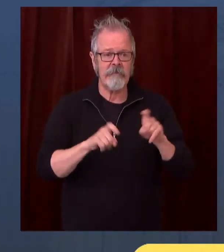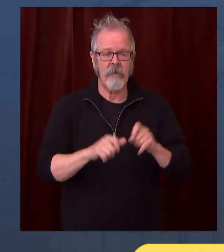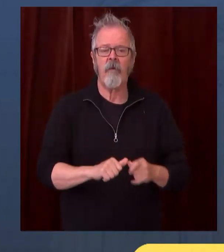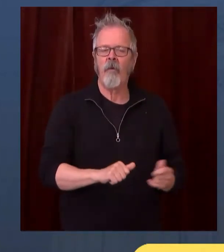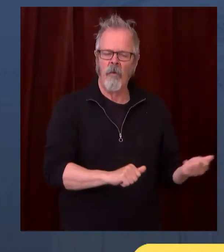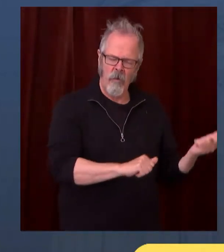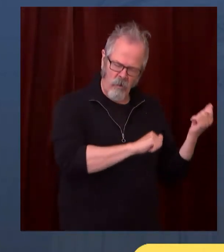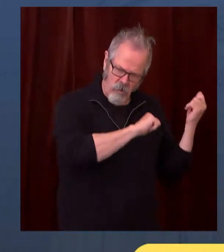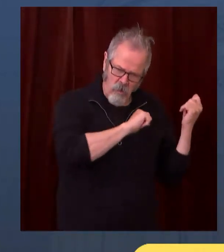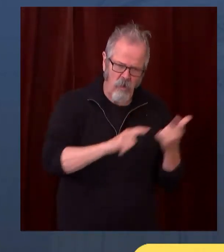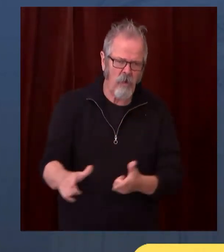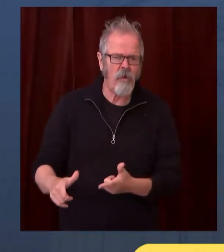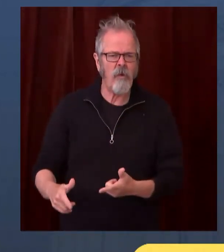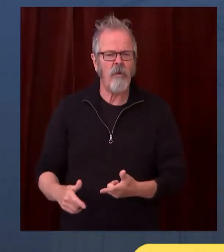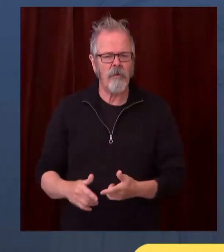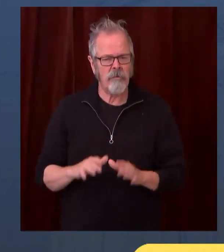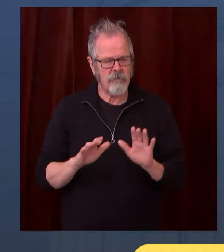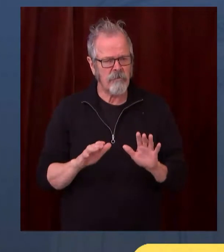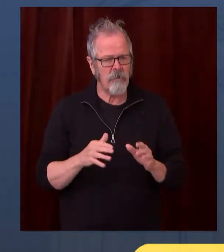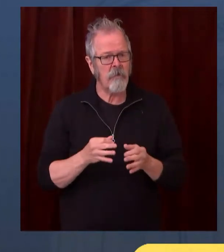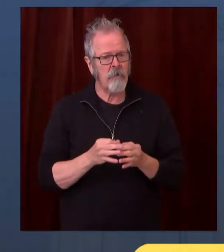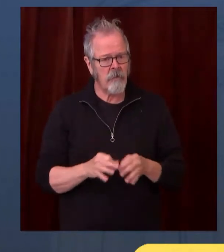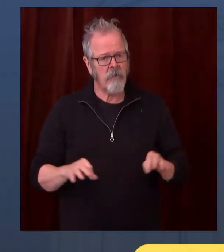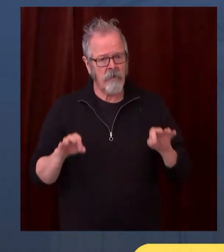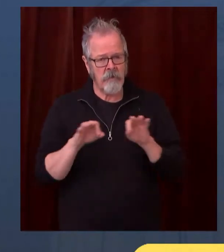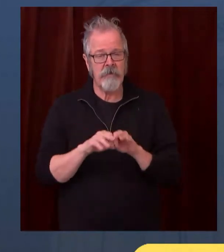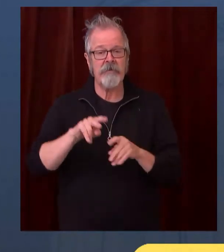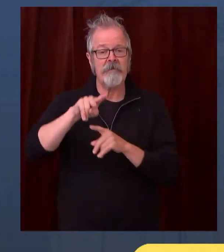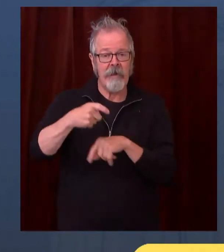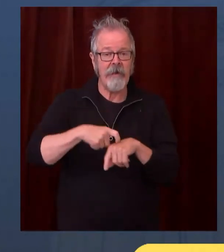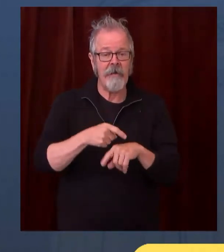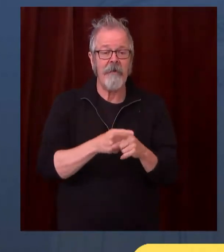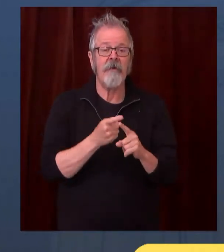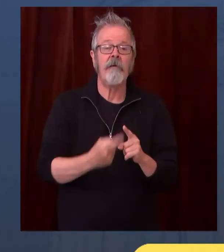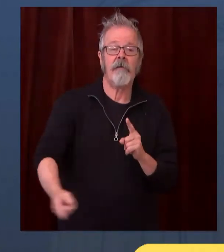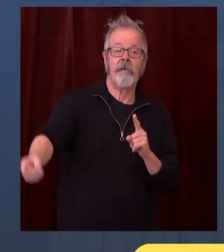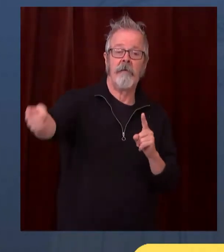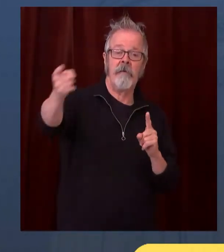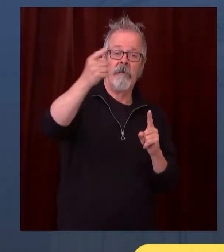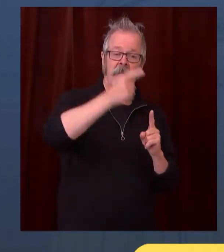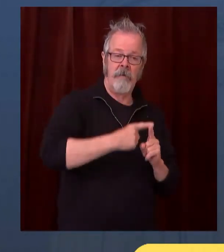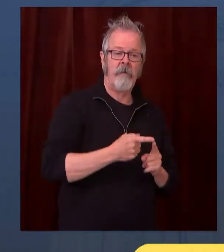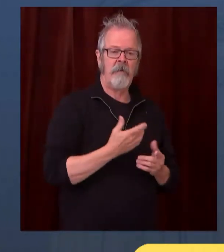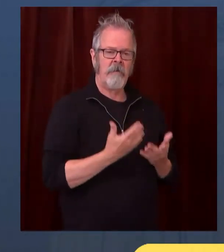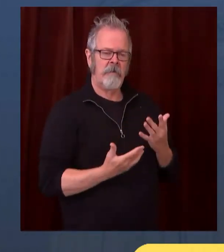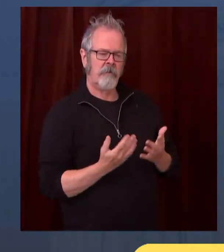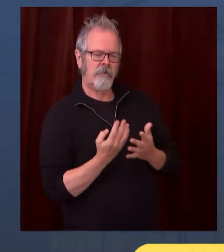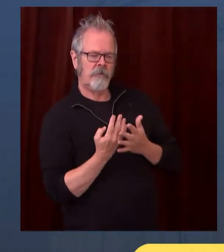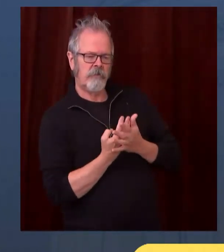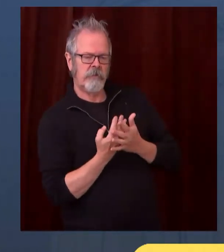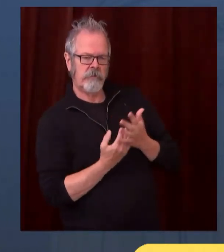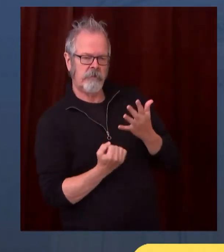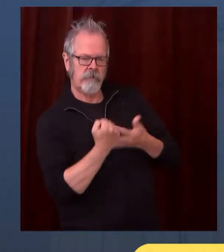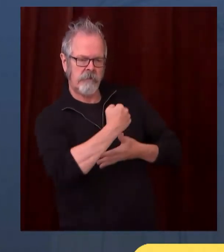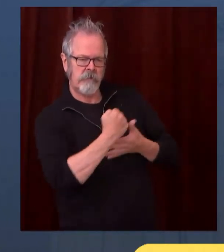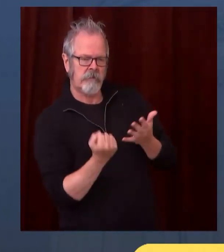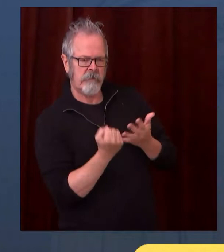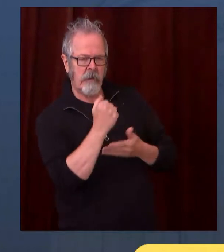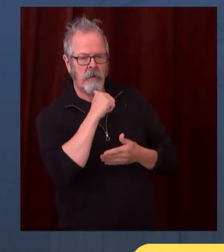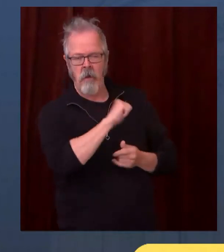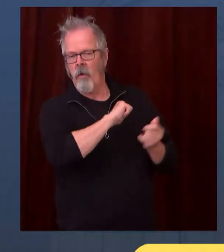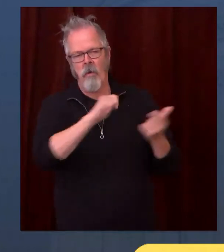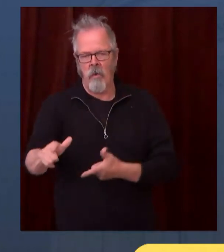to that. The other thing I would say about the visitation plan or the Safe Start plan is that if we have an outbreak